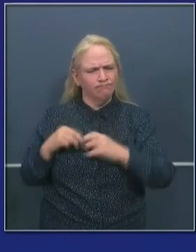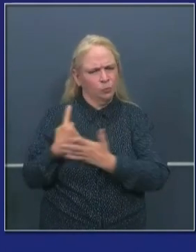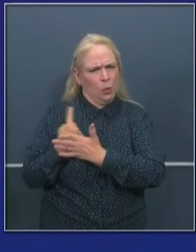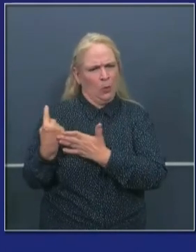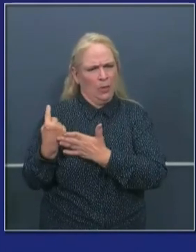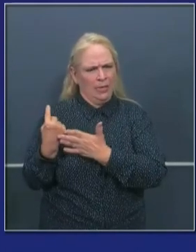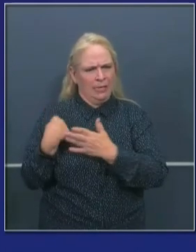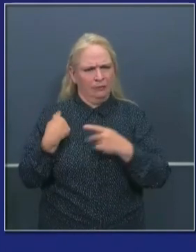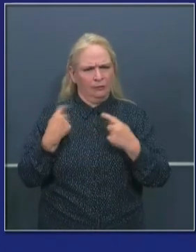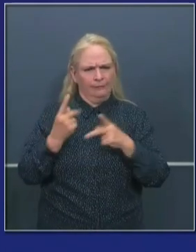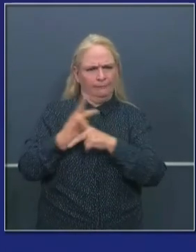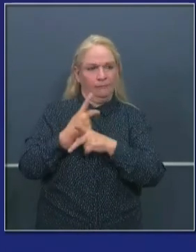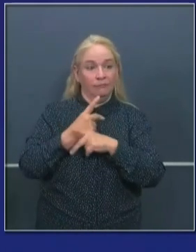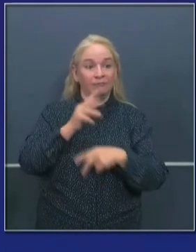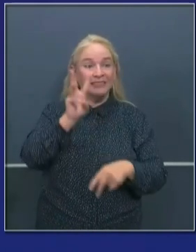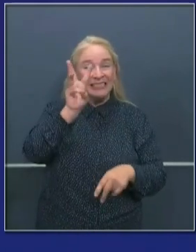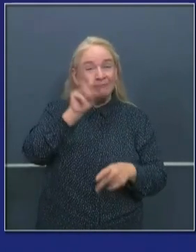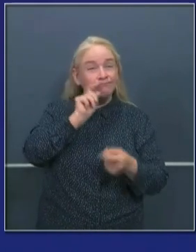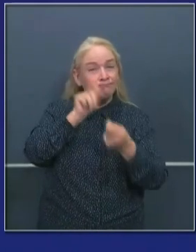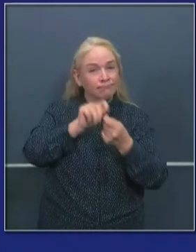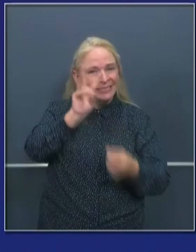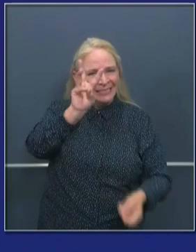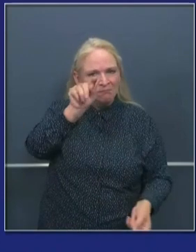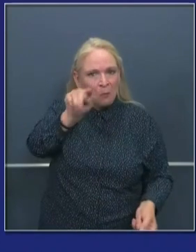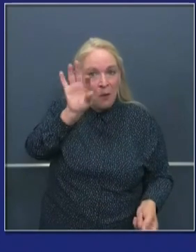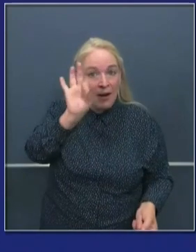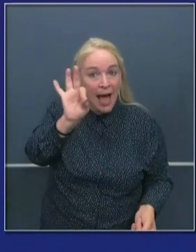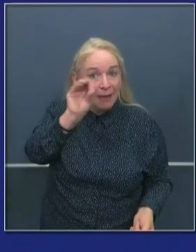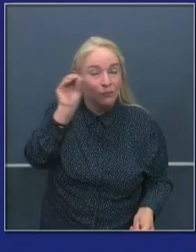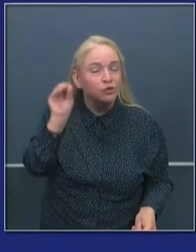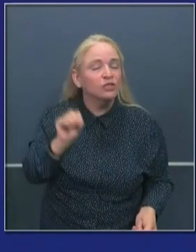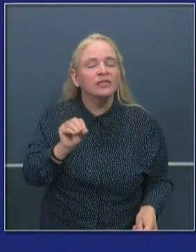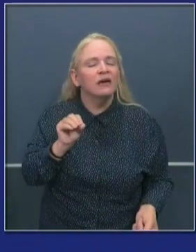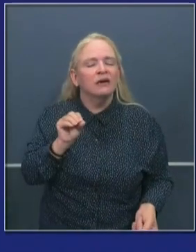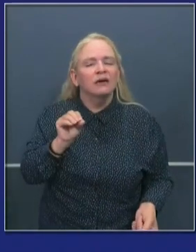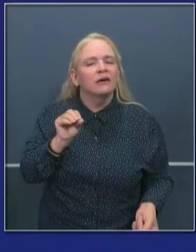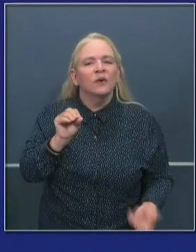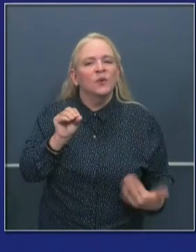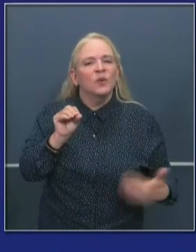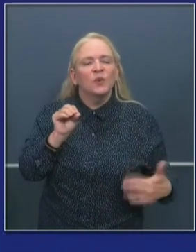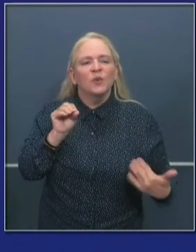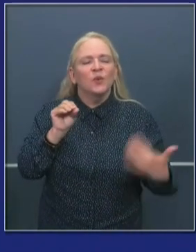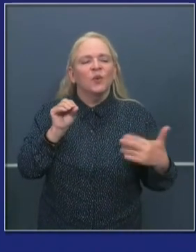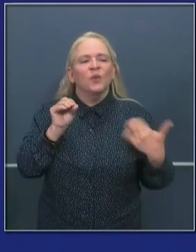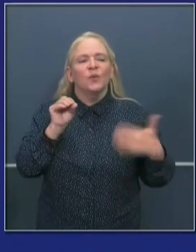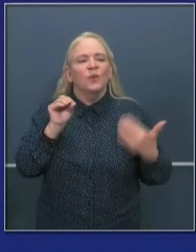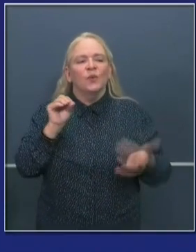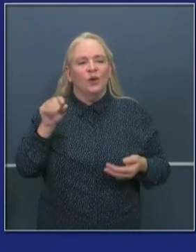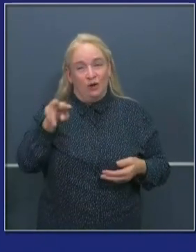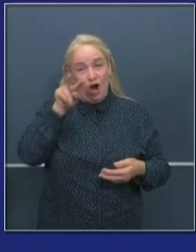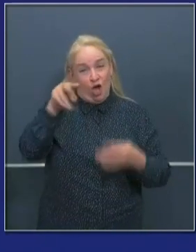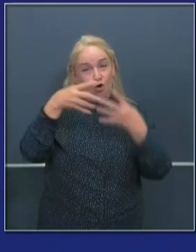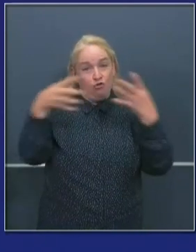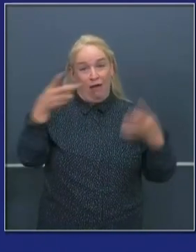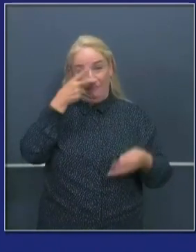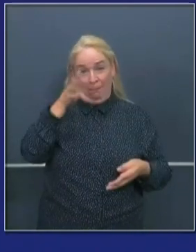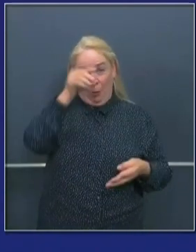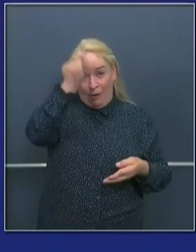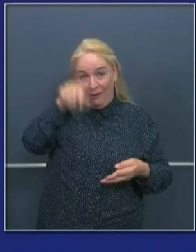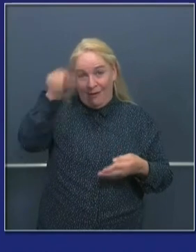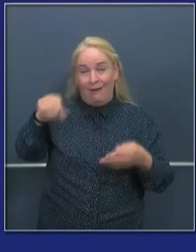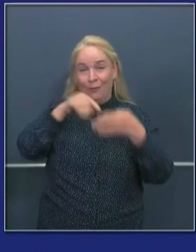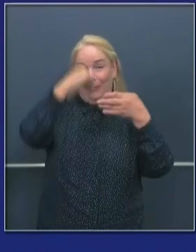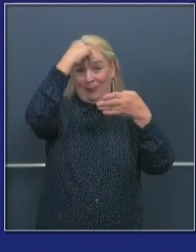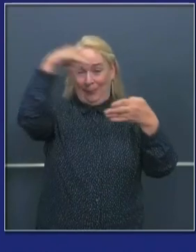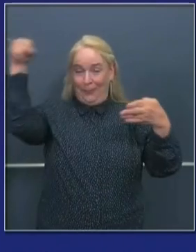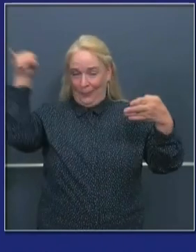6.9%. Looking, though, at the 14-day period, I want to show you that trend line. This is why we have the mask mandate.